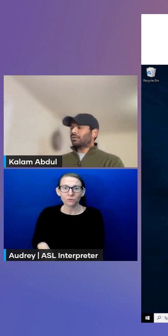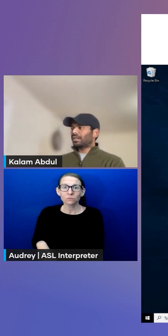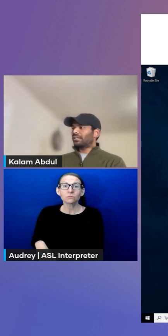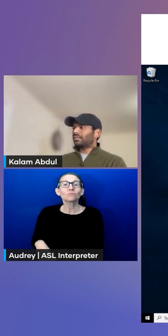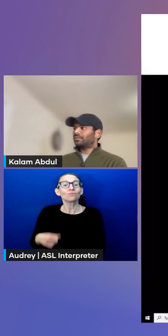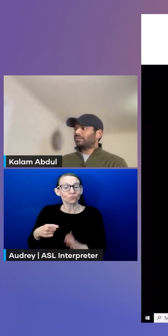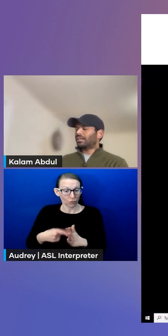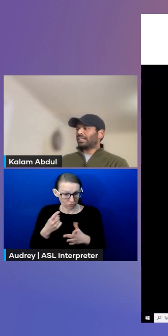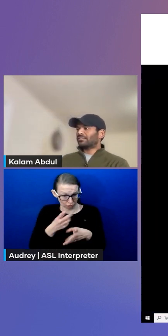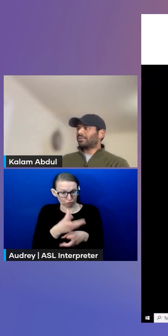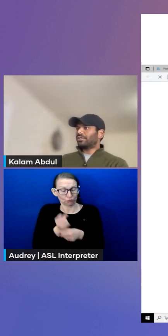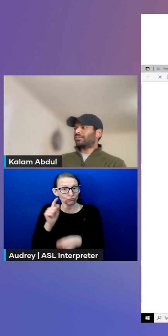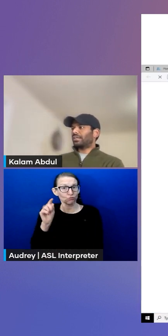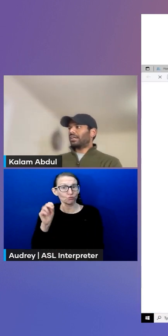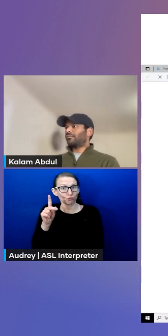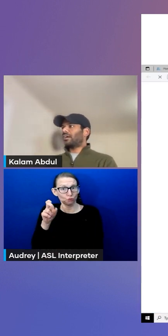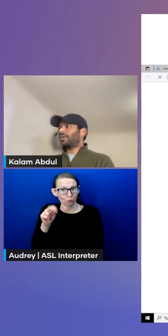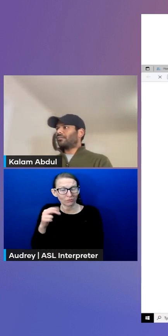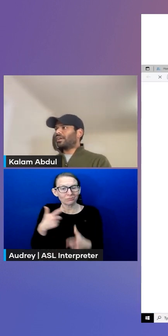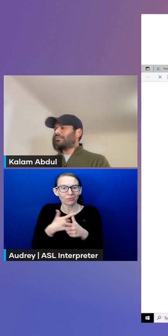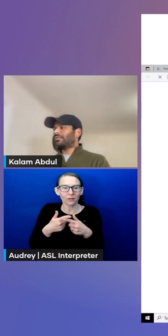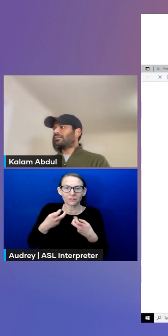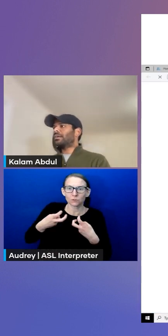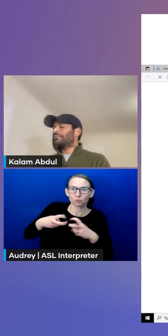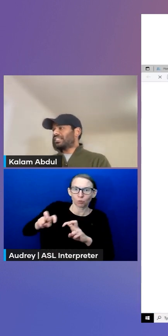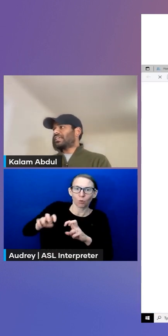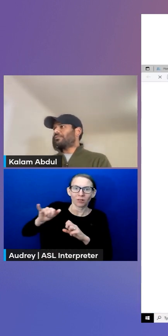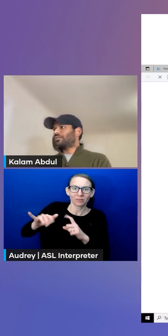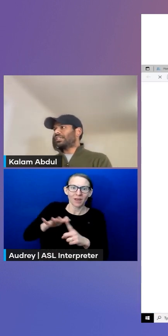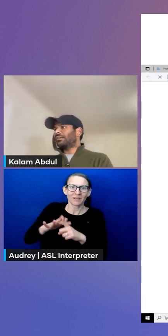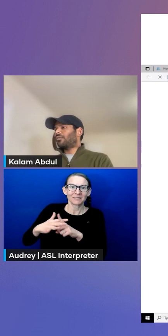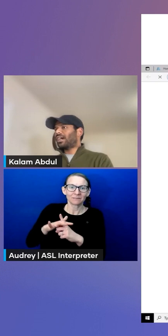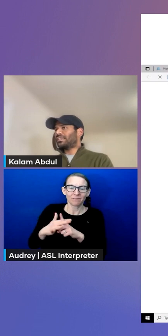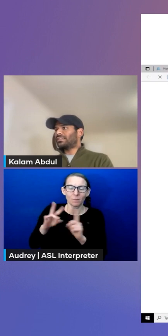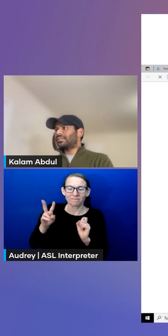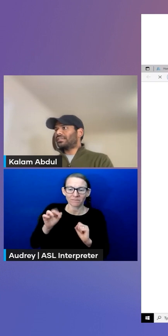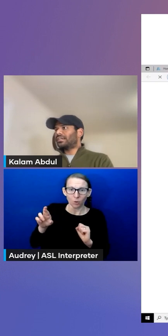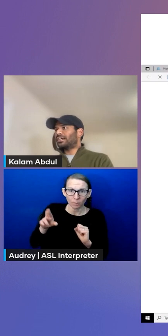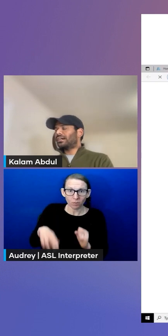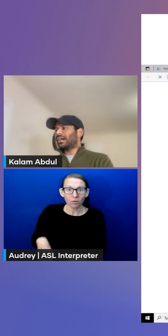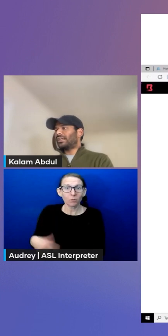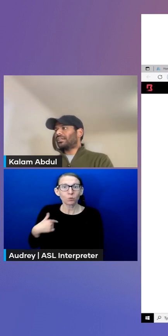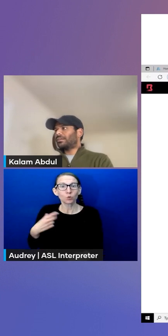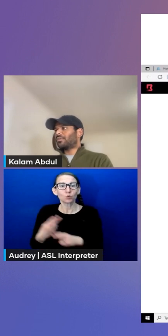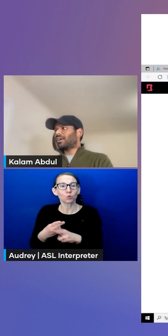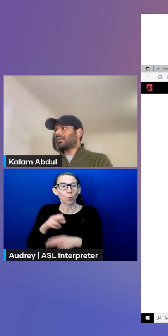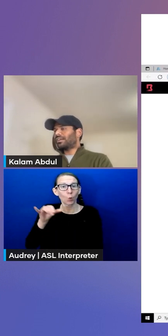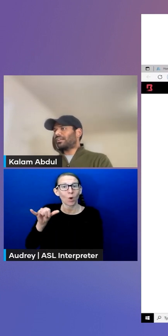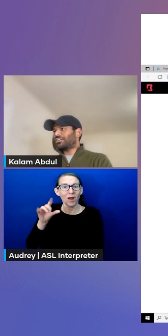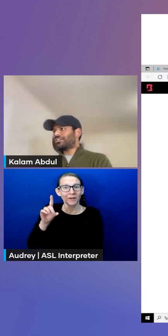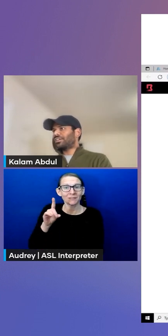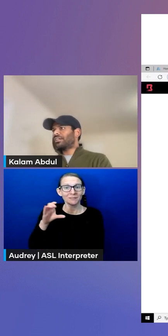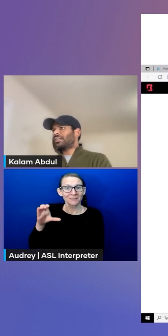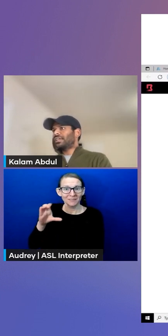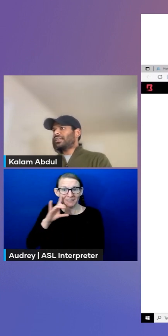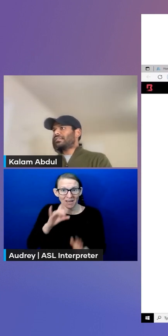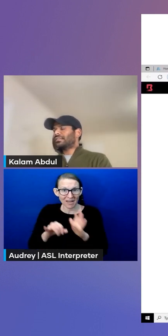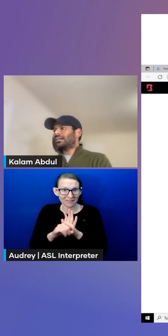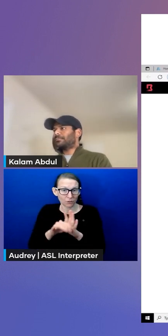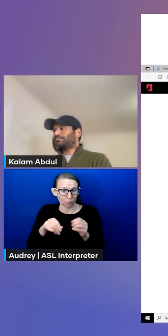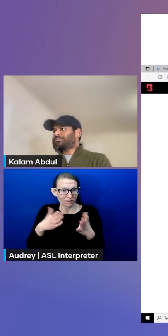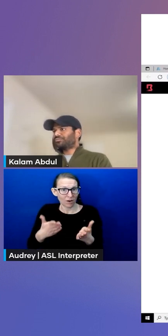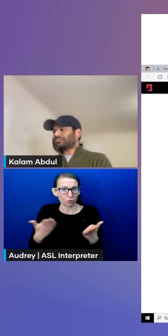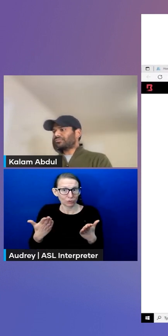the token, you can export into an environmental variable. Since I'm using a OIDC identity provider here in Azure,